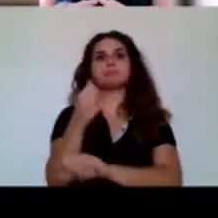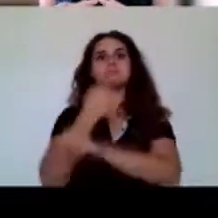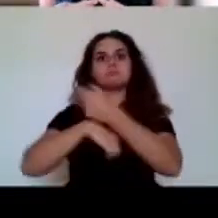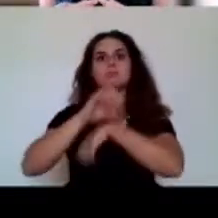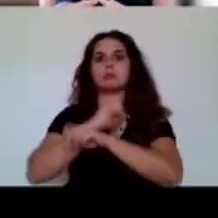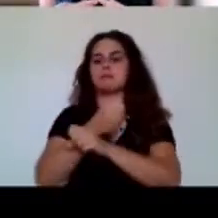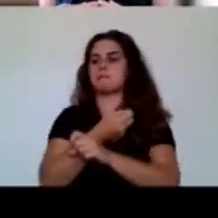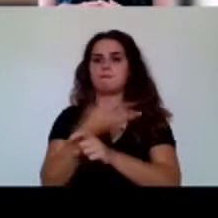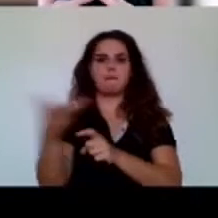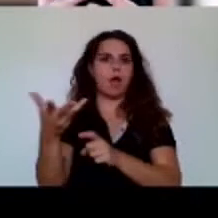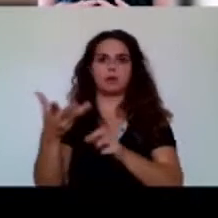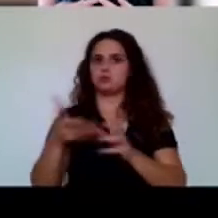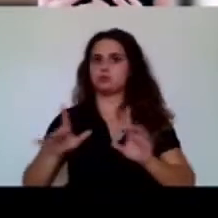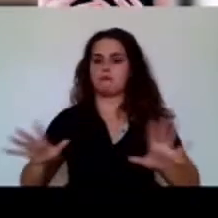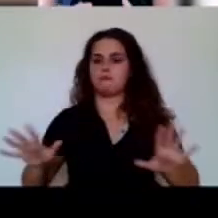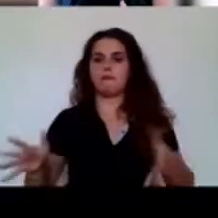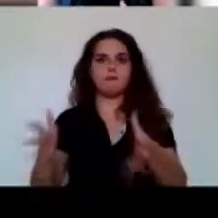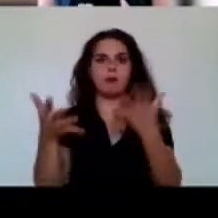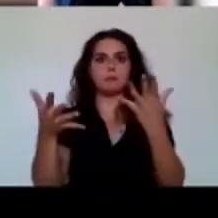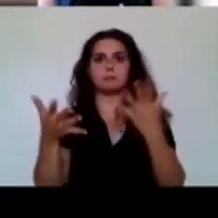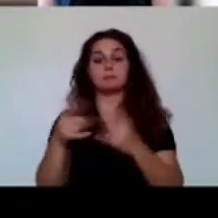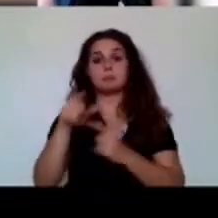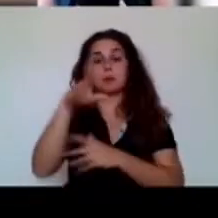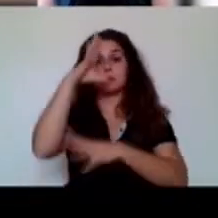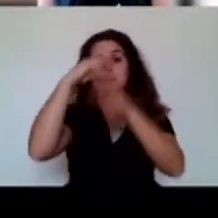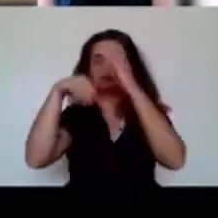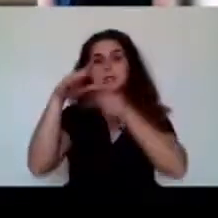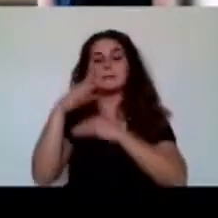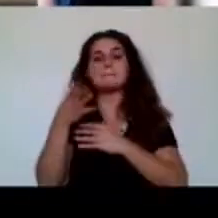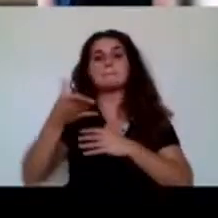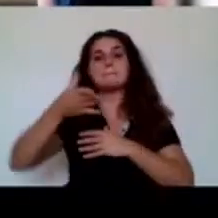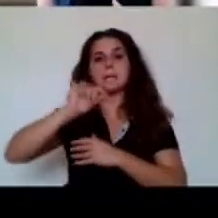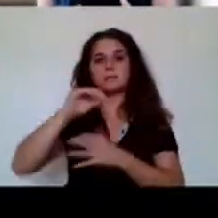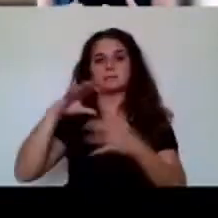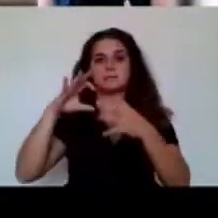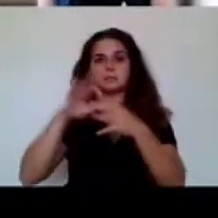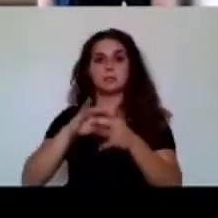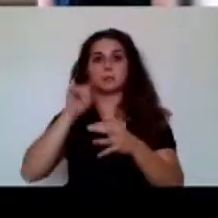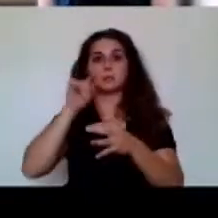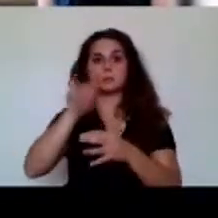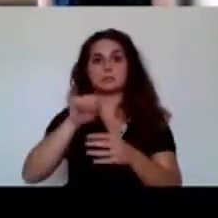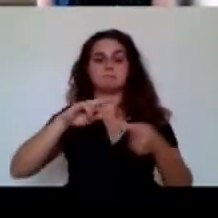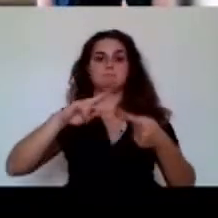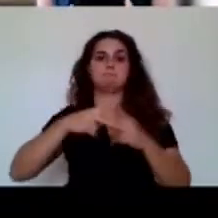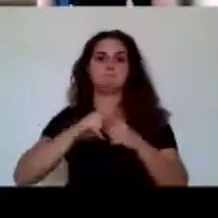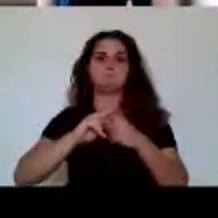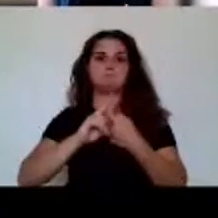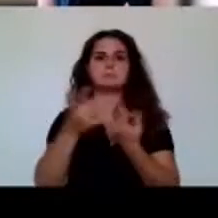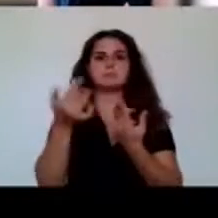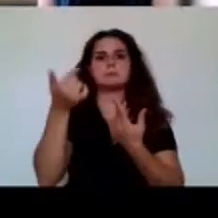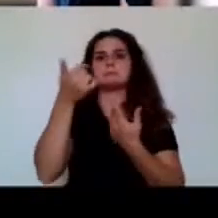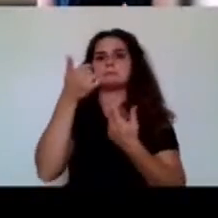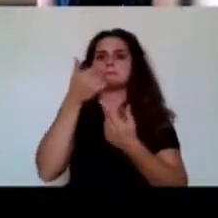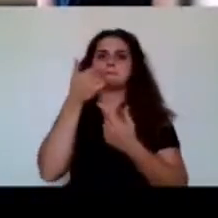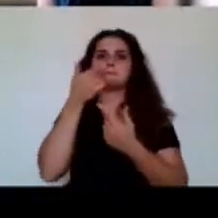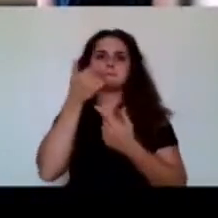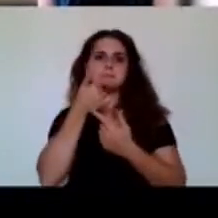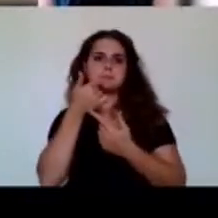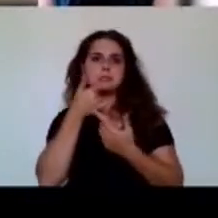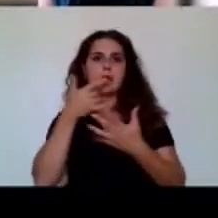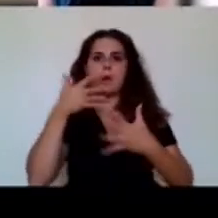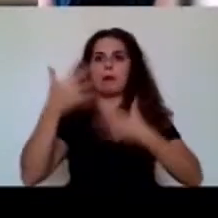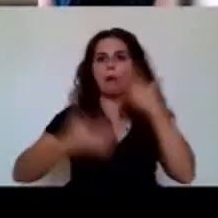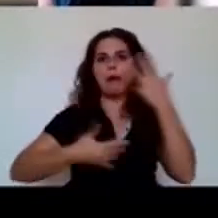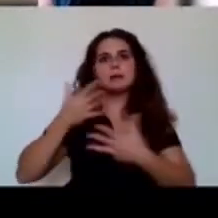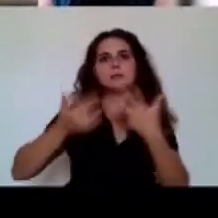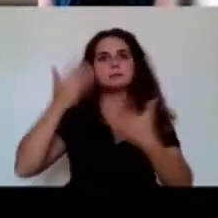various kinds of signals in order to learn more about neural mechanisms for perception and cognition and action for